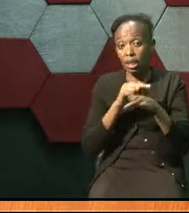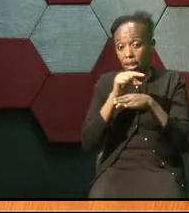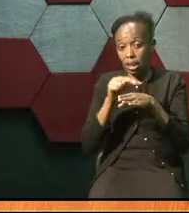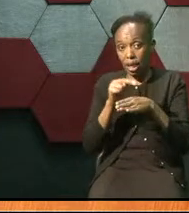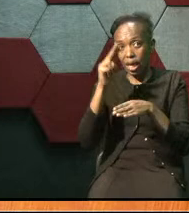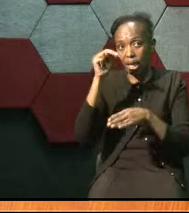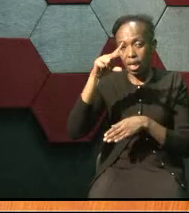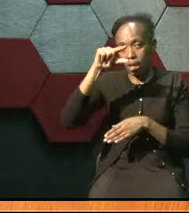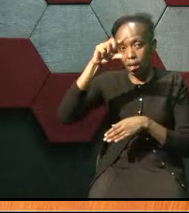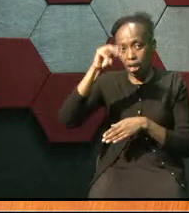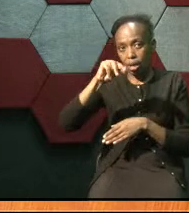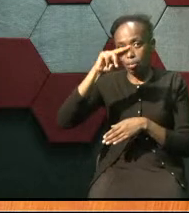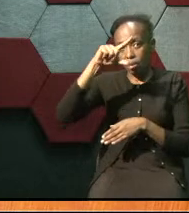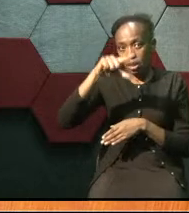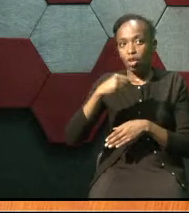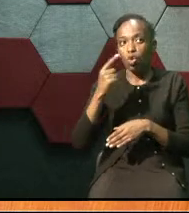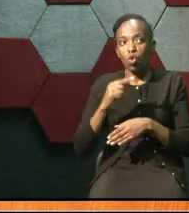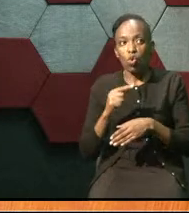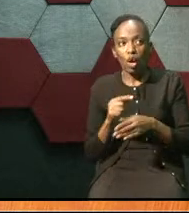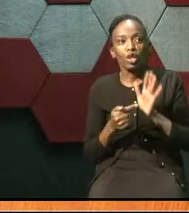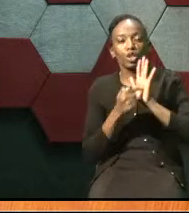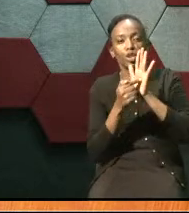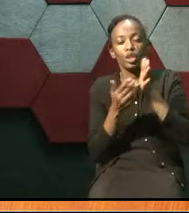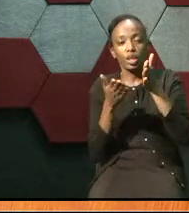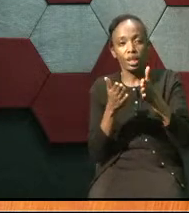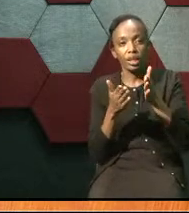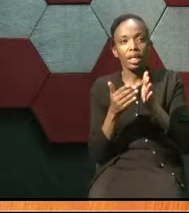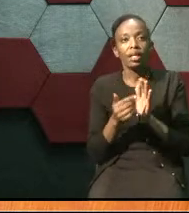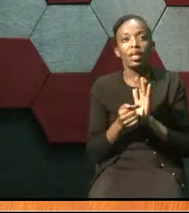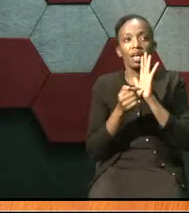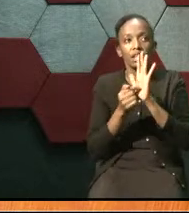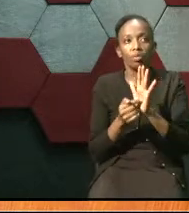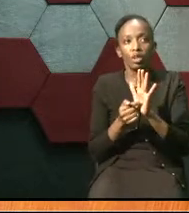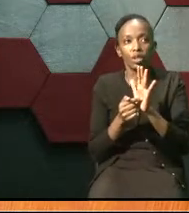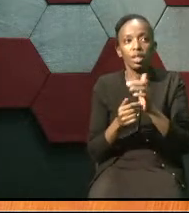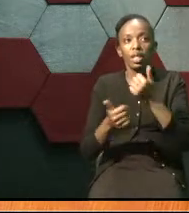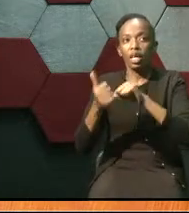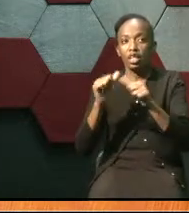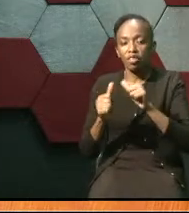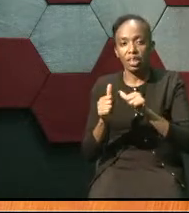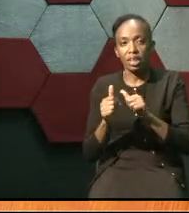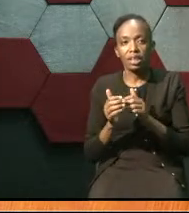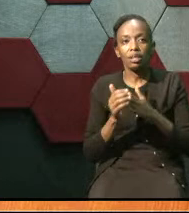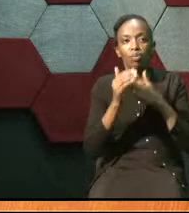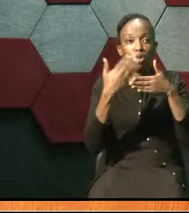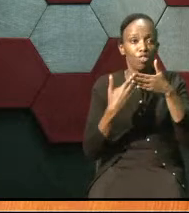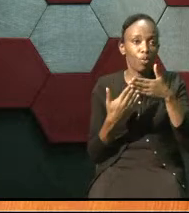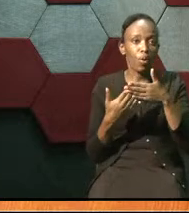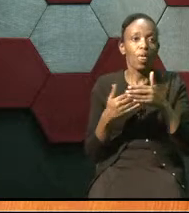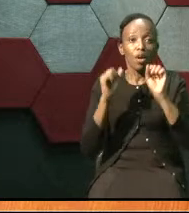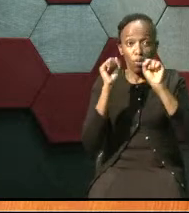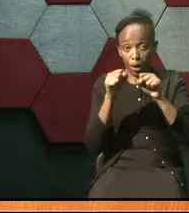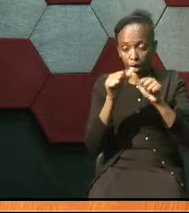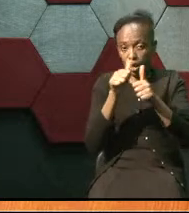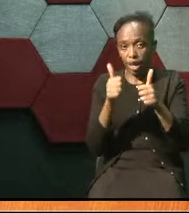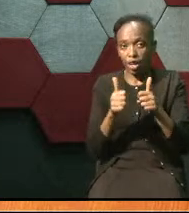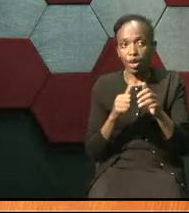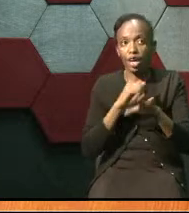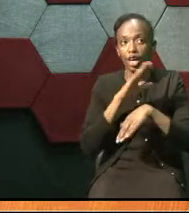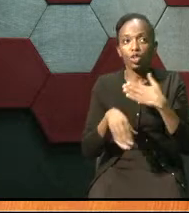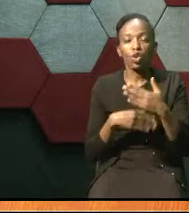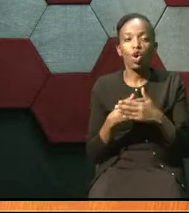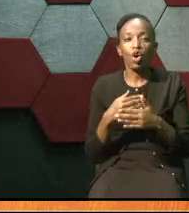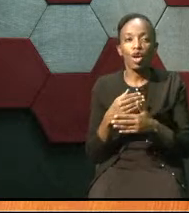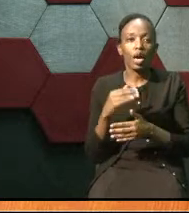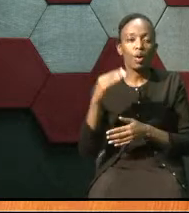Group, who has covered the exhibition and the activities leading up to it very ably. To all our